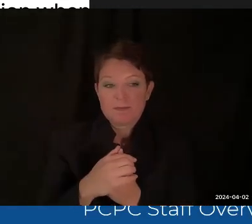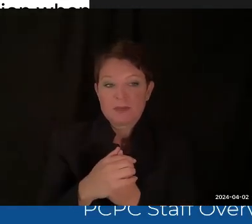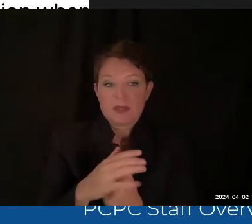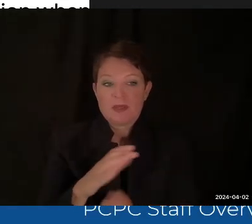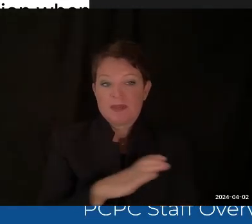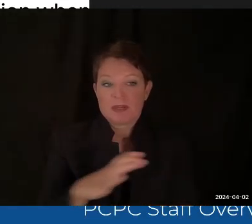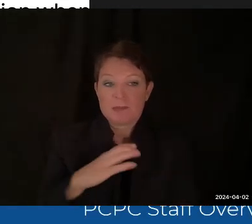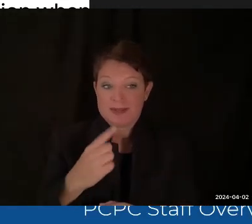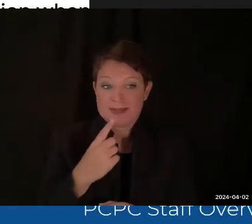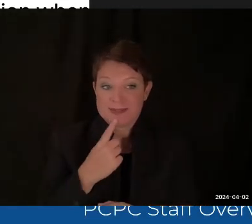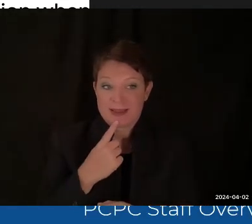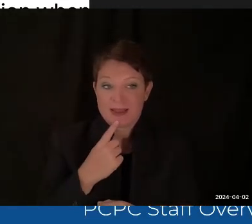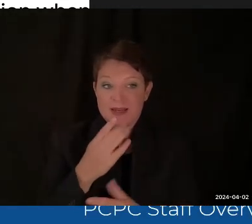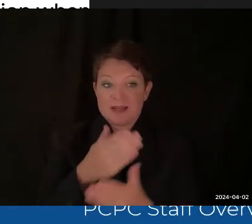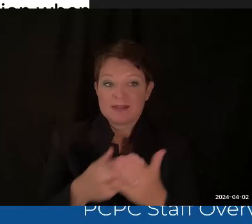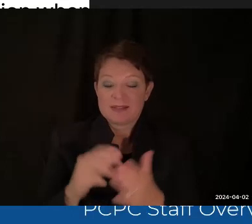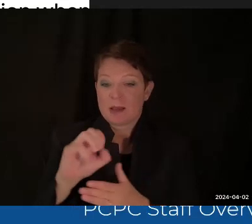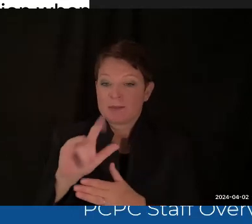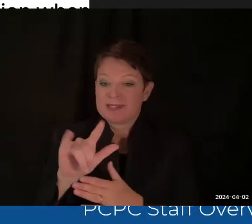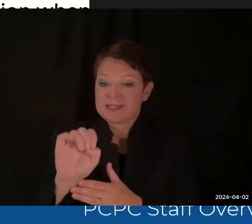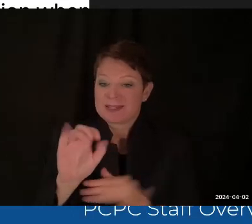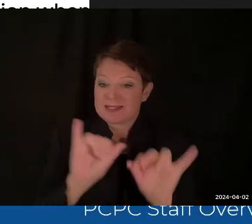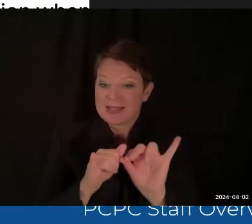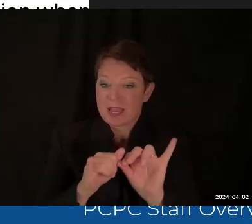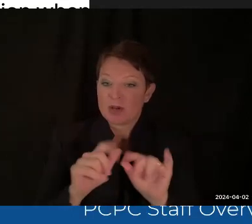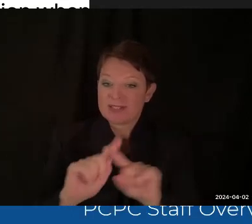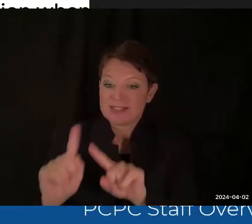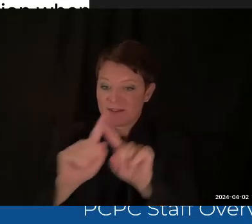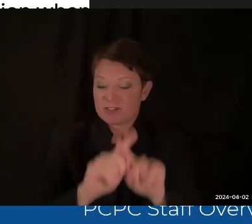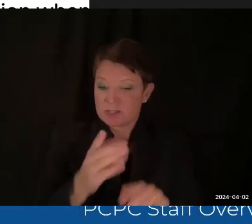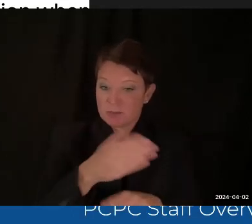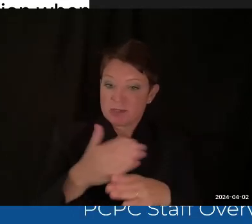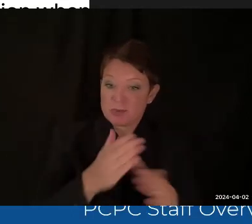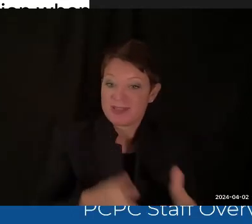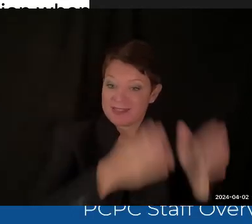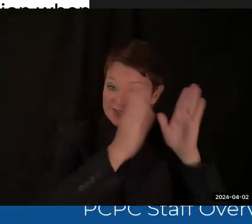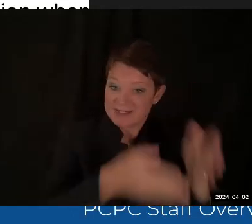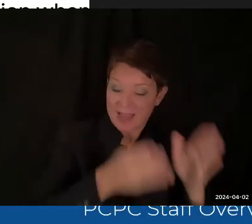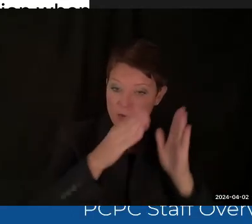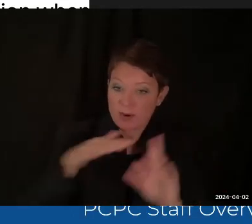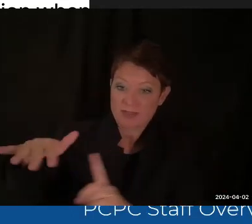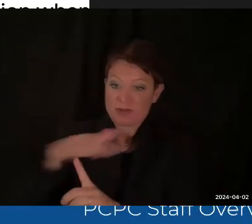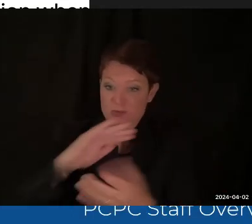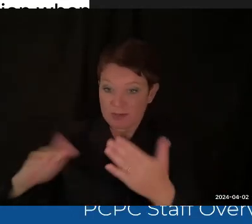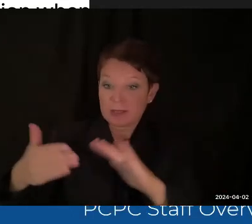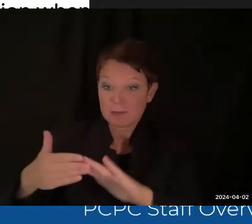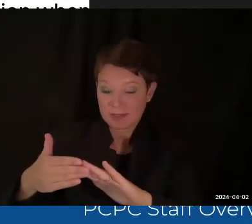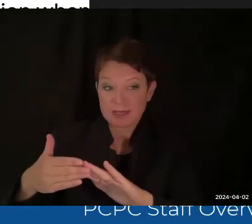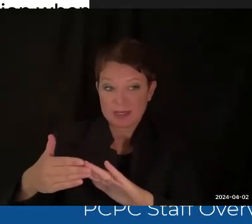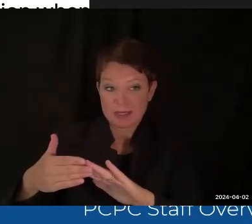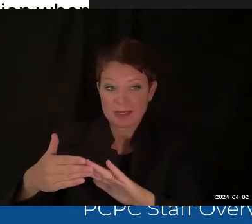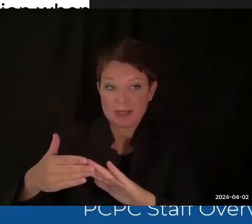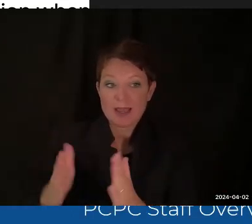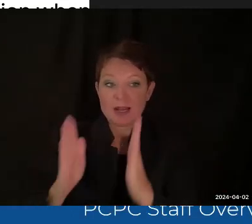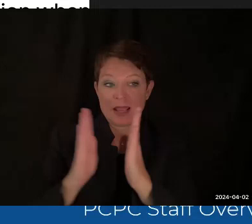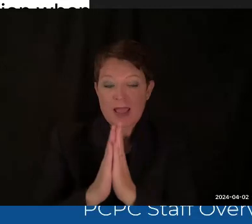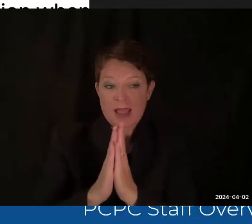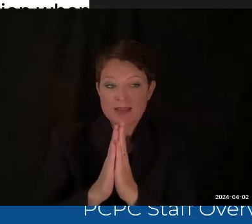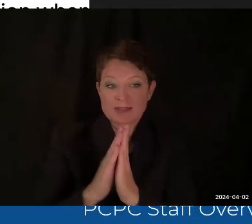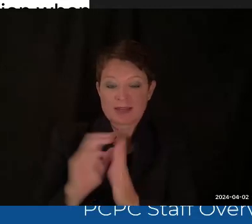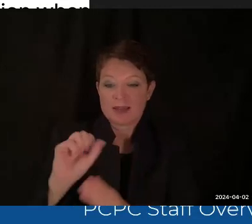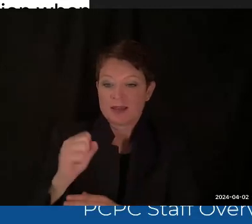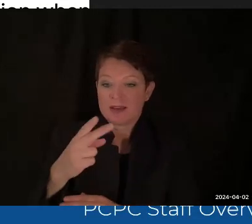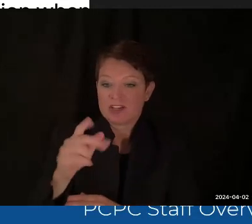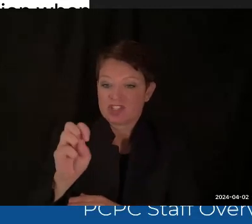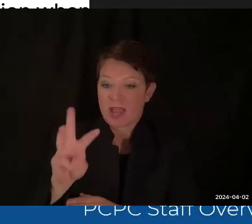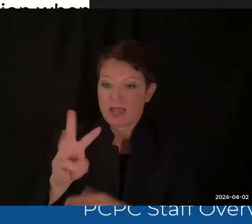The committee noted that some scale differences exist between the tower and the surrounding community and requested shadow studies